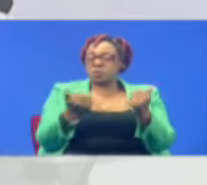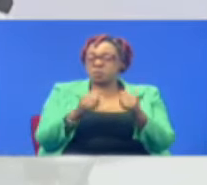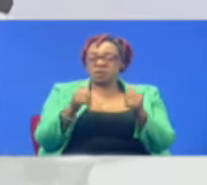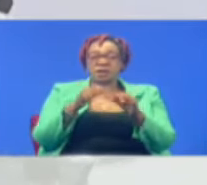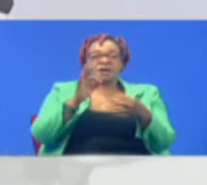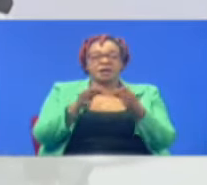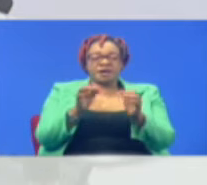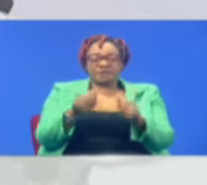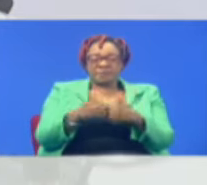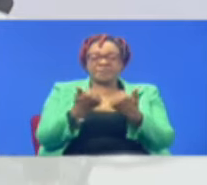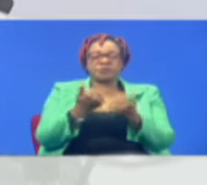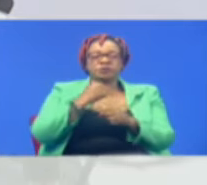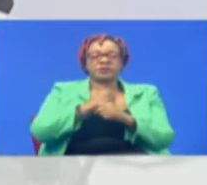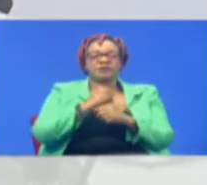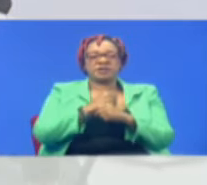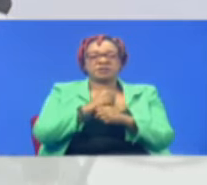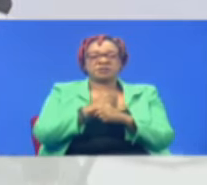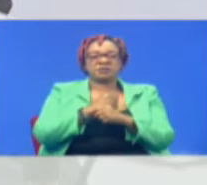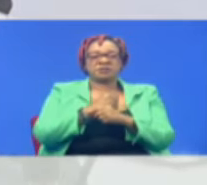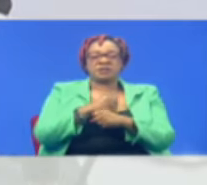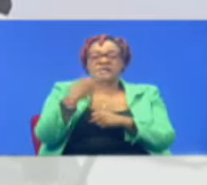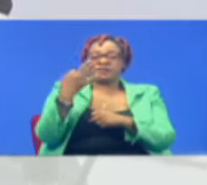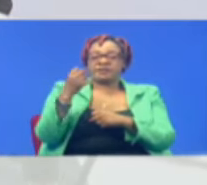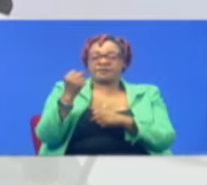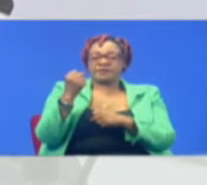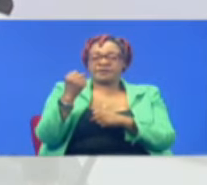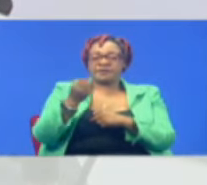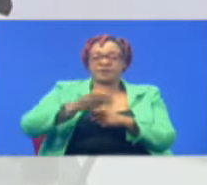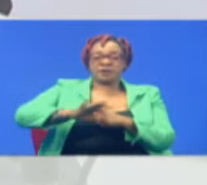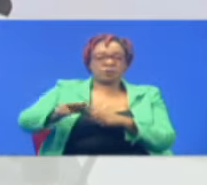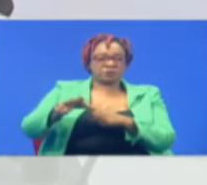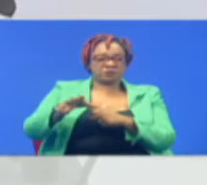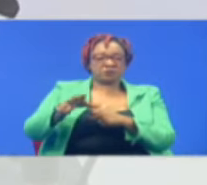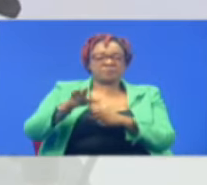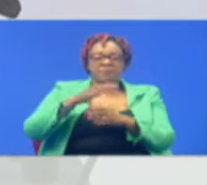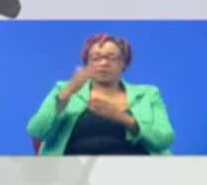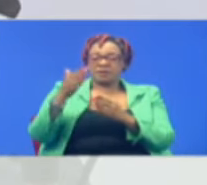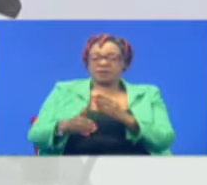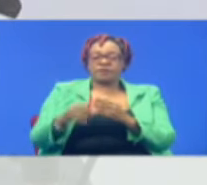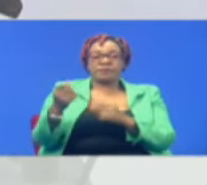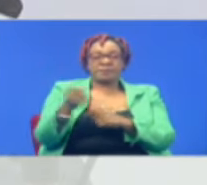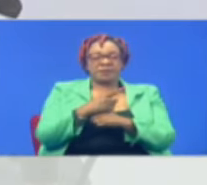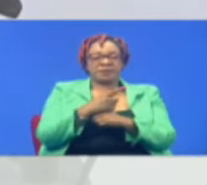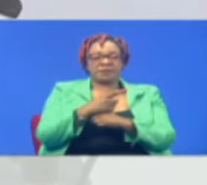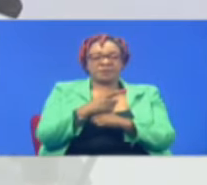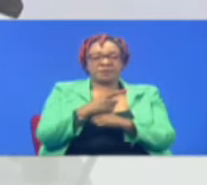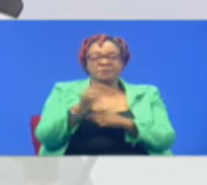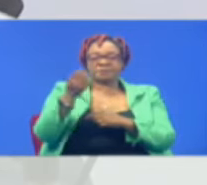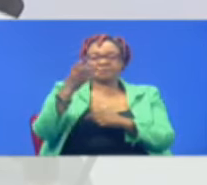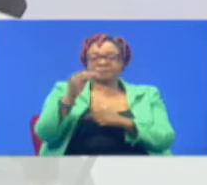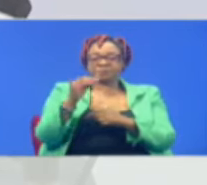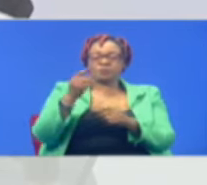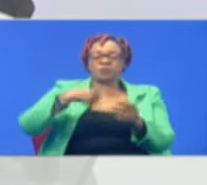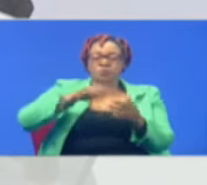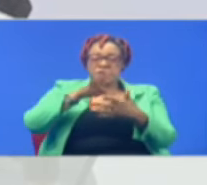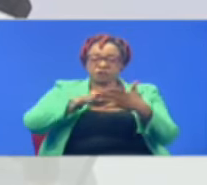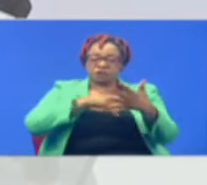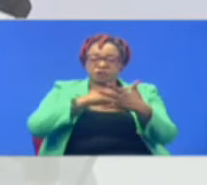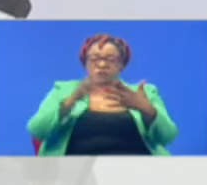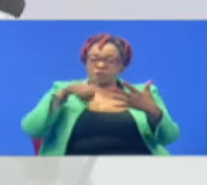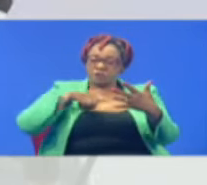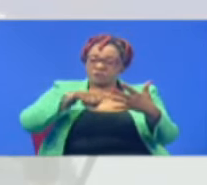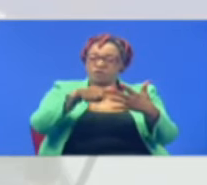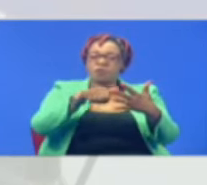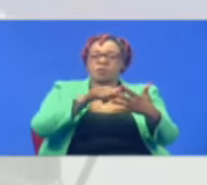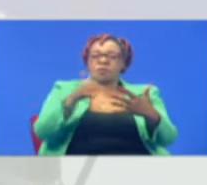have done the 35 counties by the end of the month, so we are on schedule, we are on course,